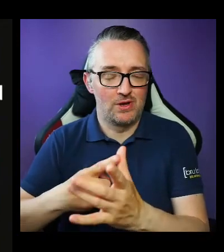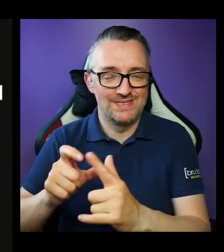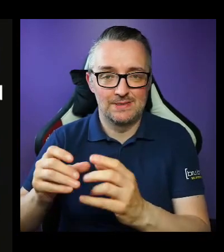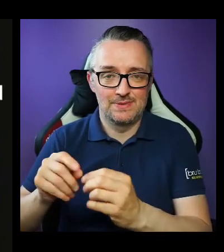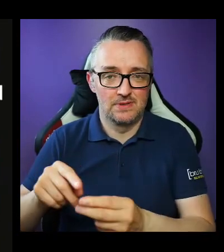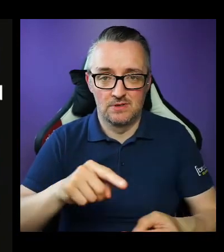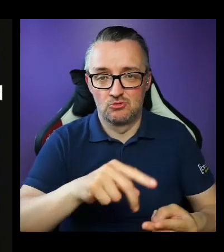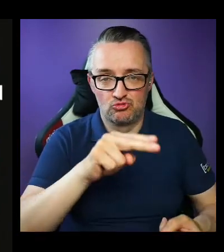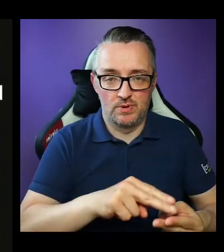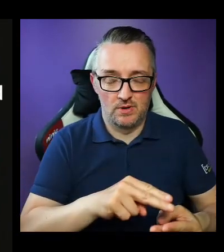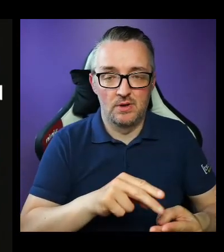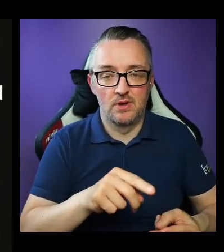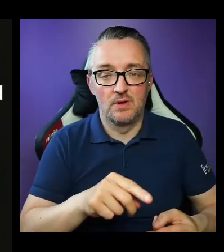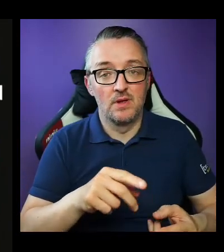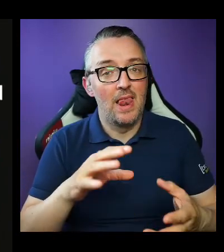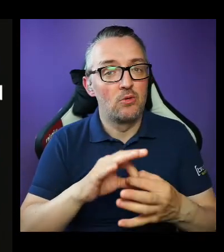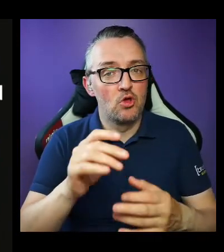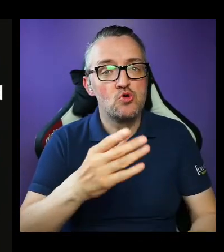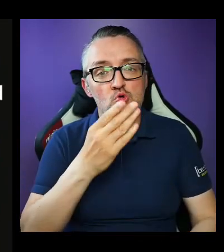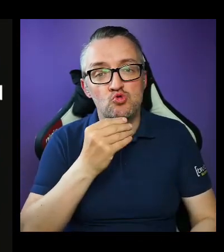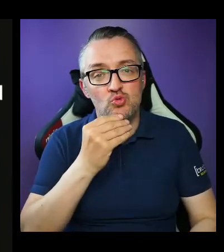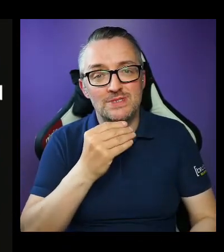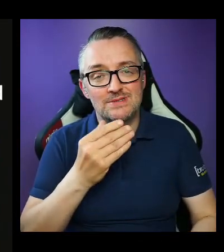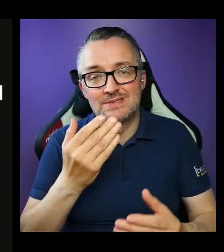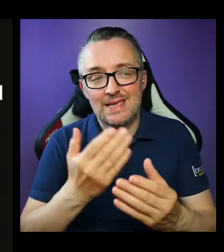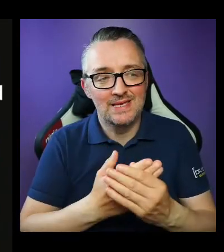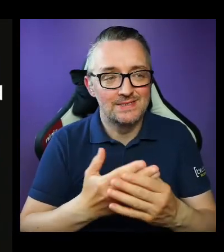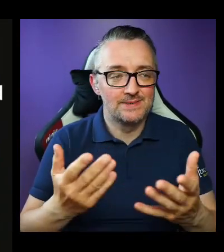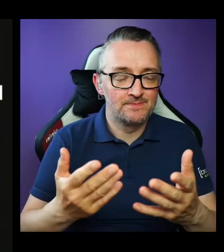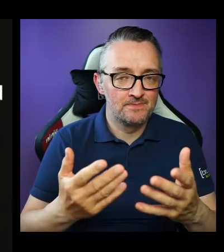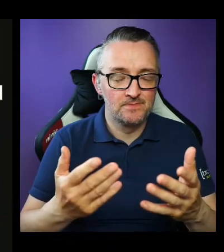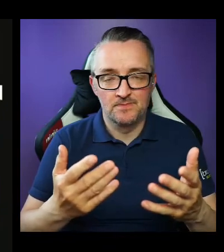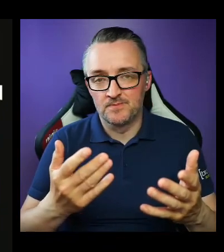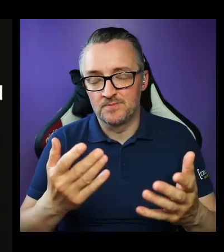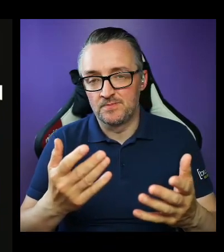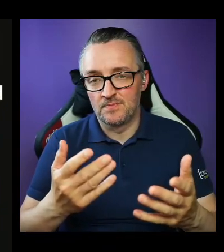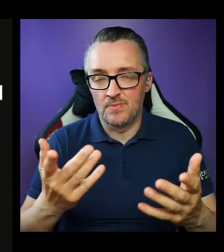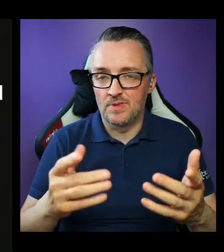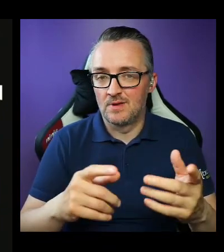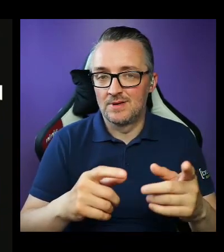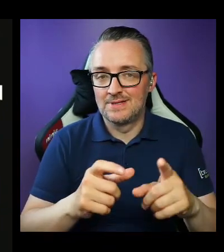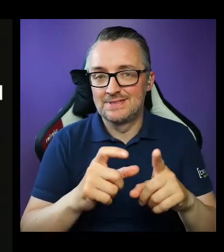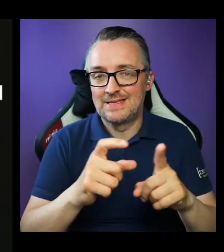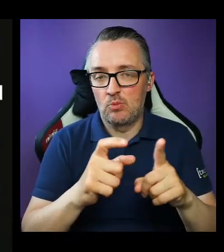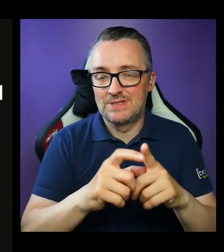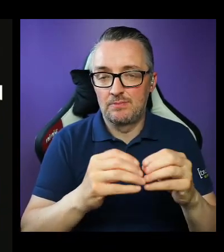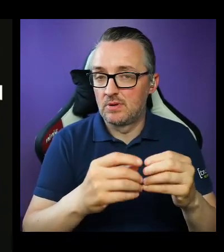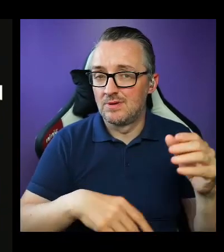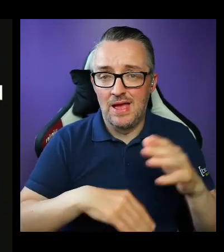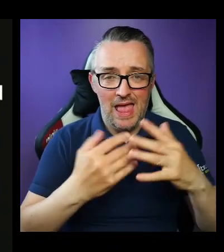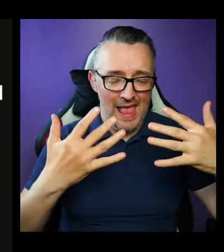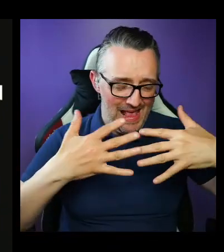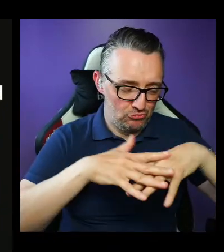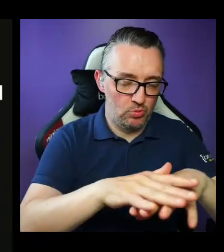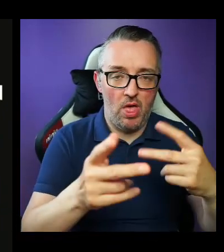then it's in terms of the use cases that you have, and DynamoDB, it's as I said, like highly integrated with all the other